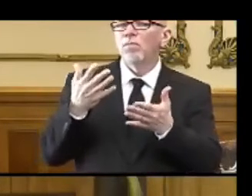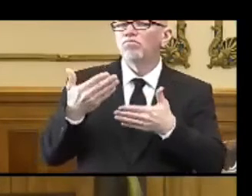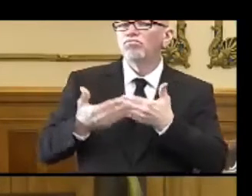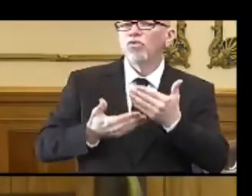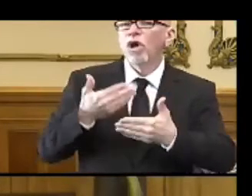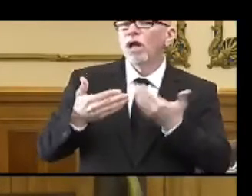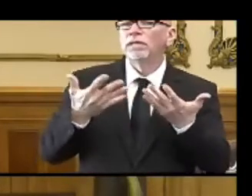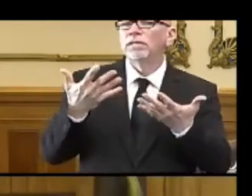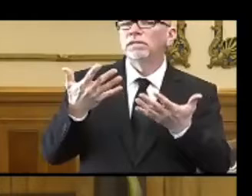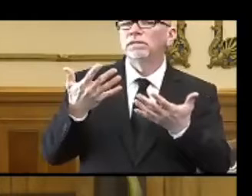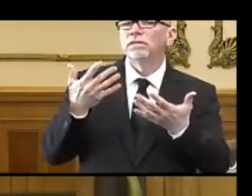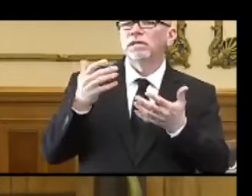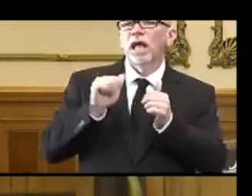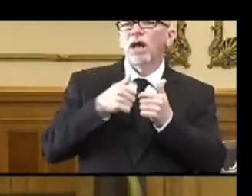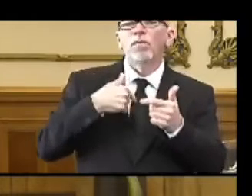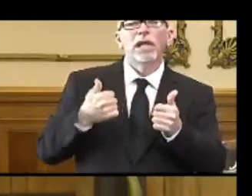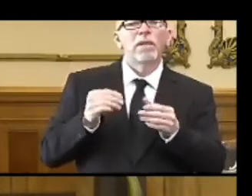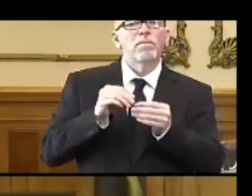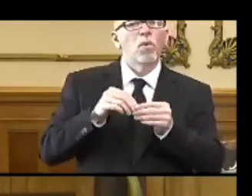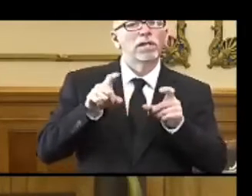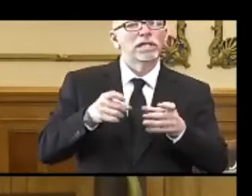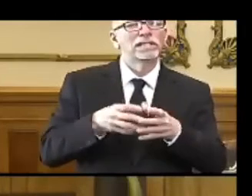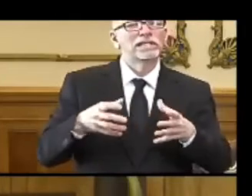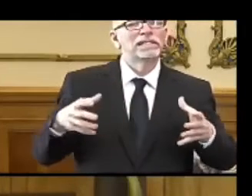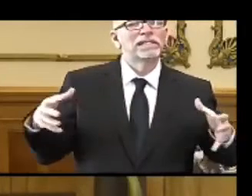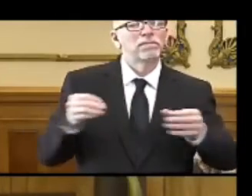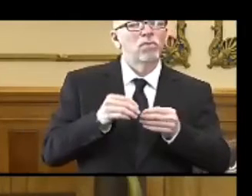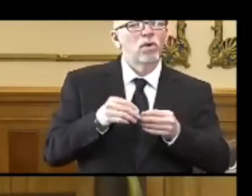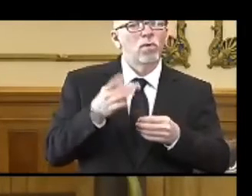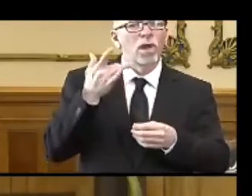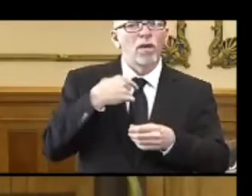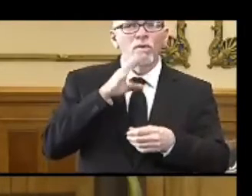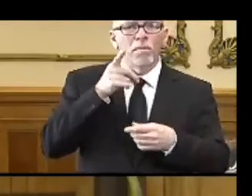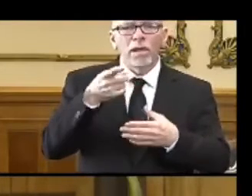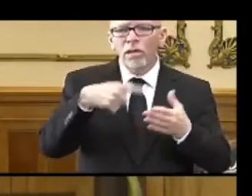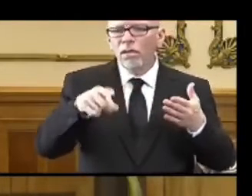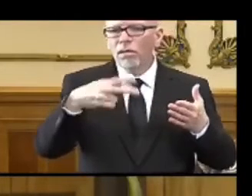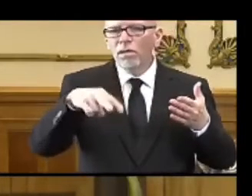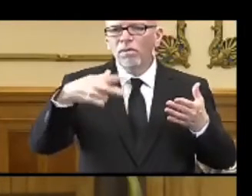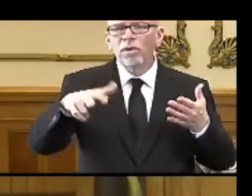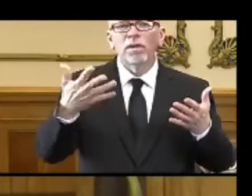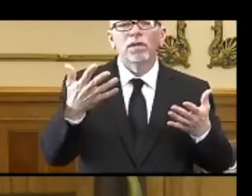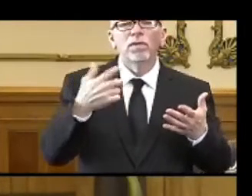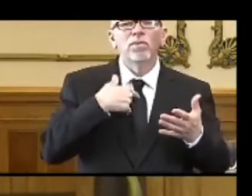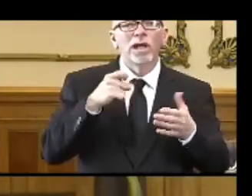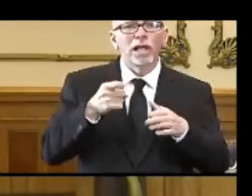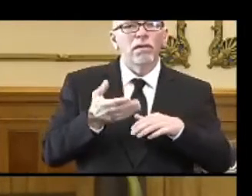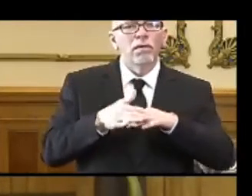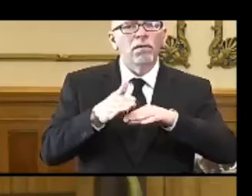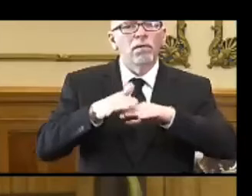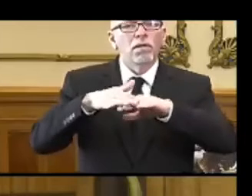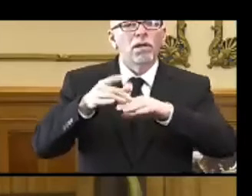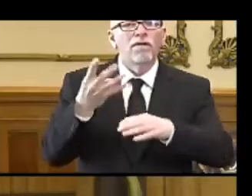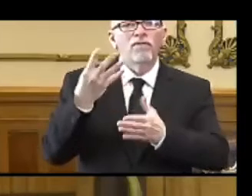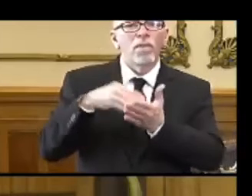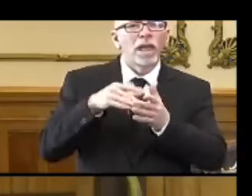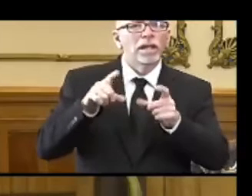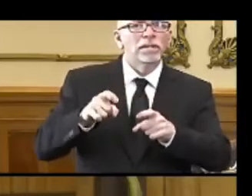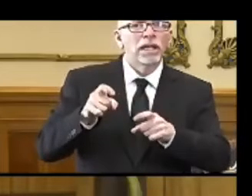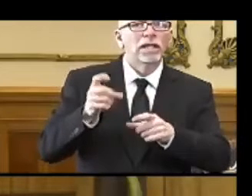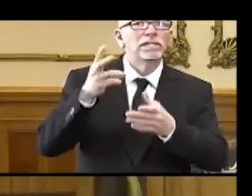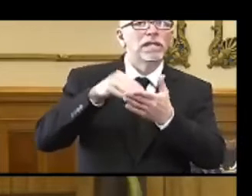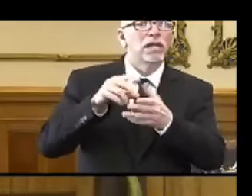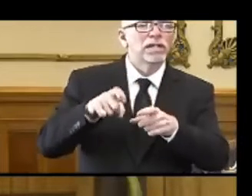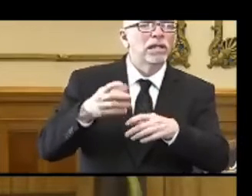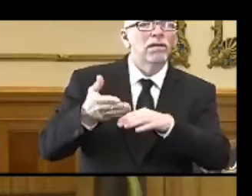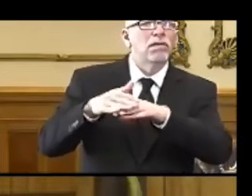that capacity and why we're talking a matter of weeks to build up from 4,000 tests to 6,000